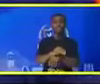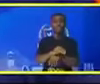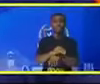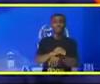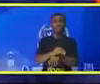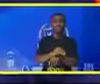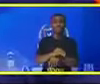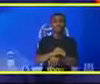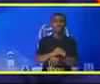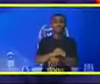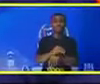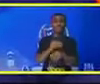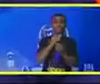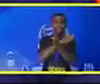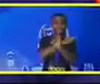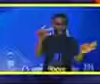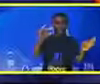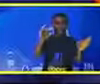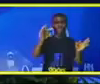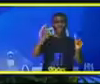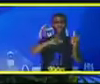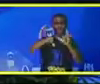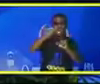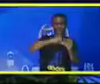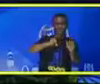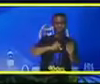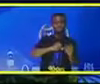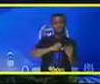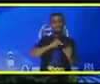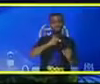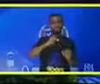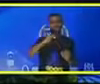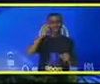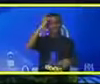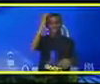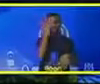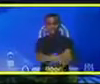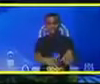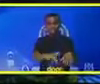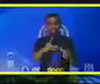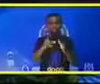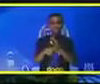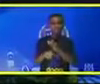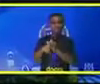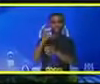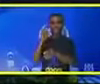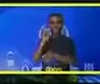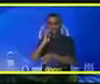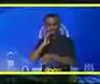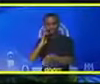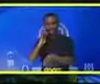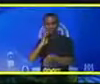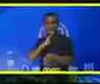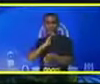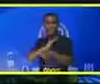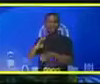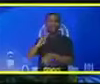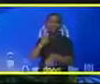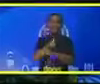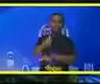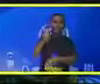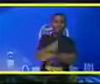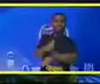void of carelessness, void of compromises, and all of these things that are a